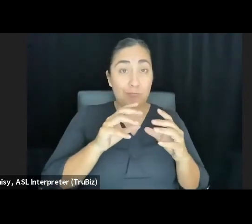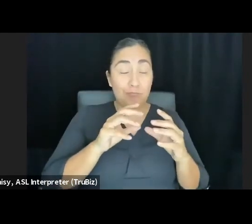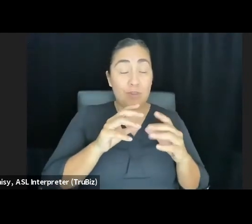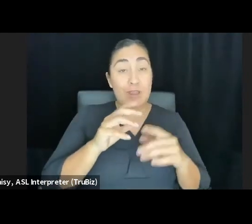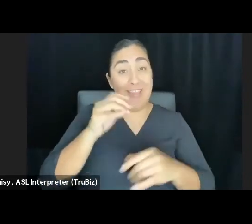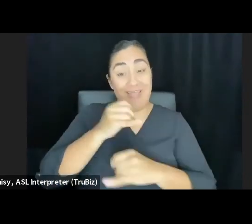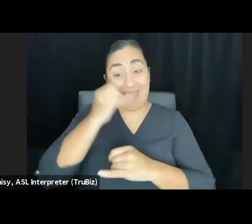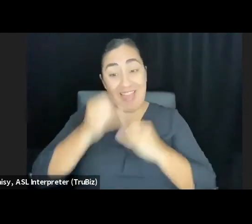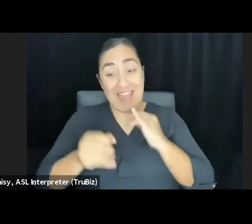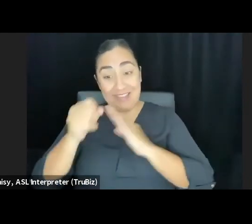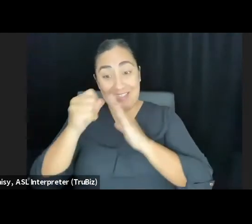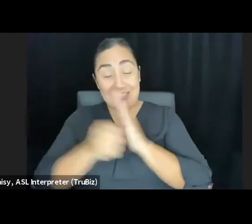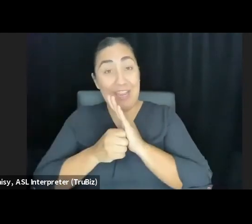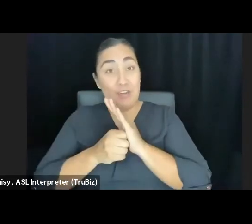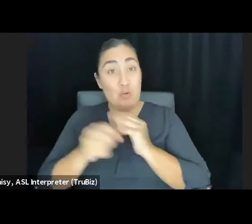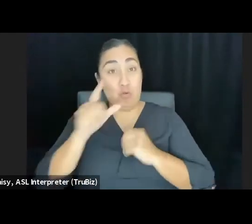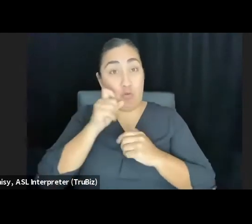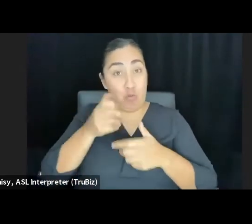of Utah in